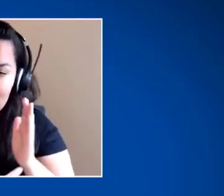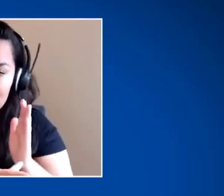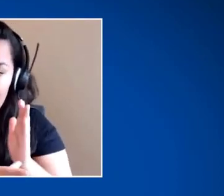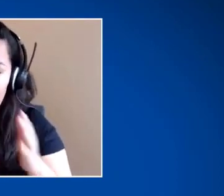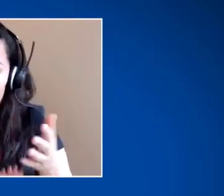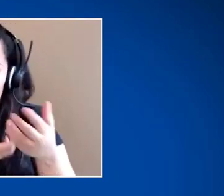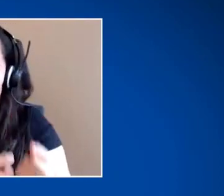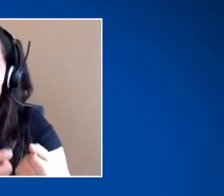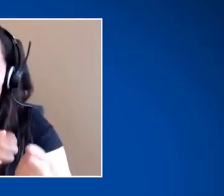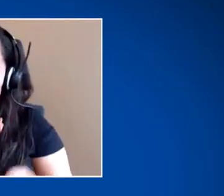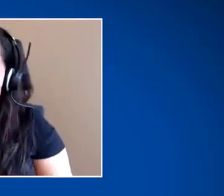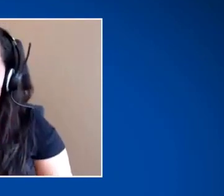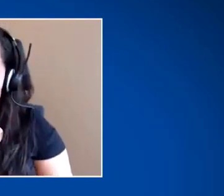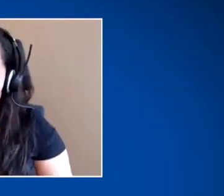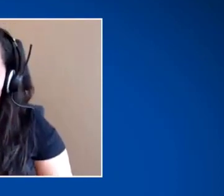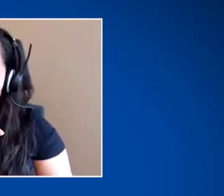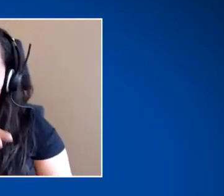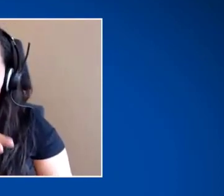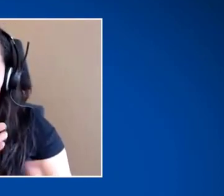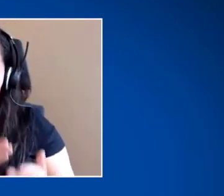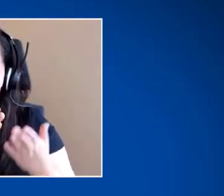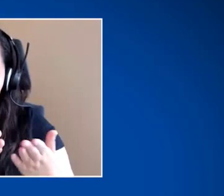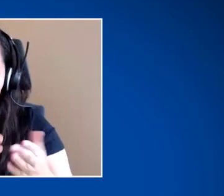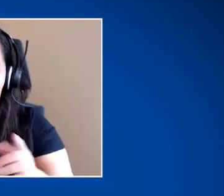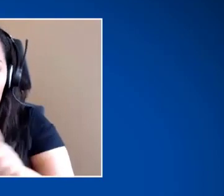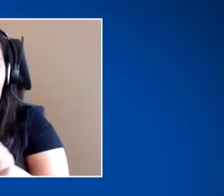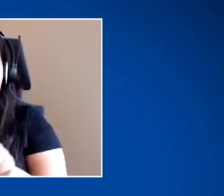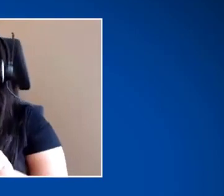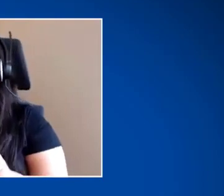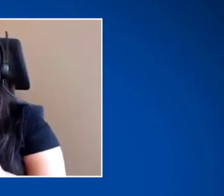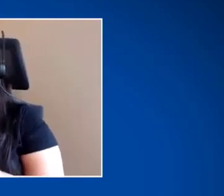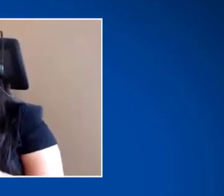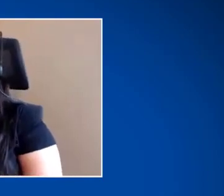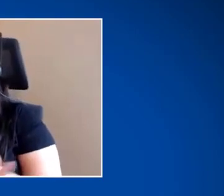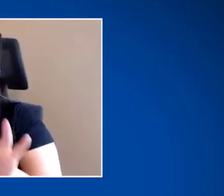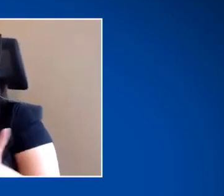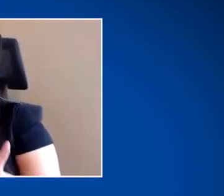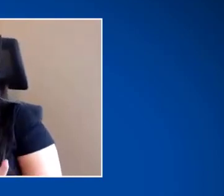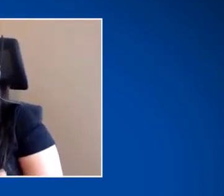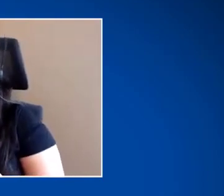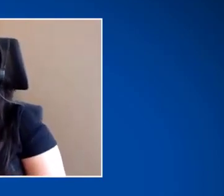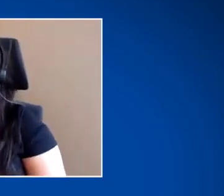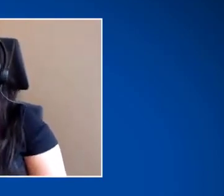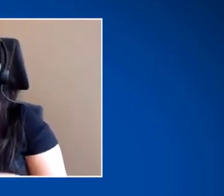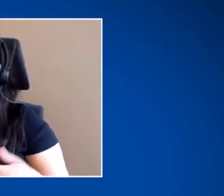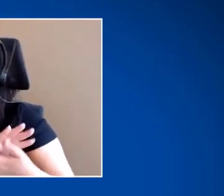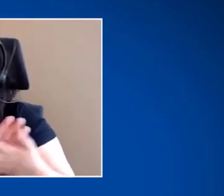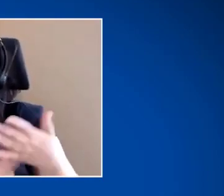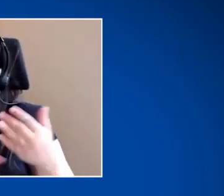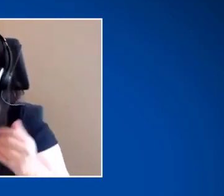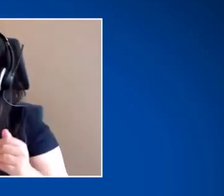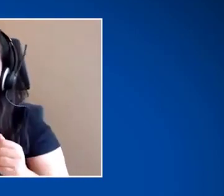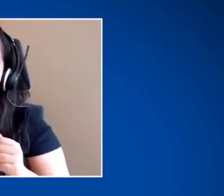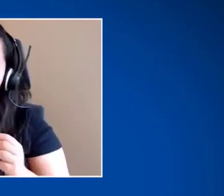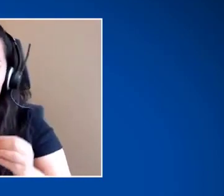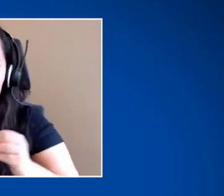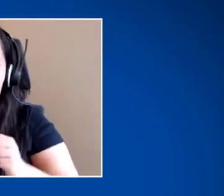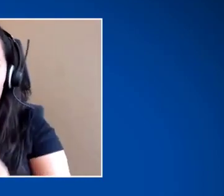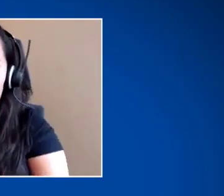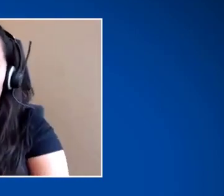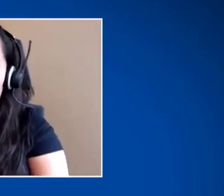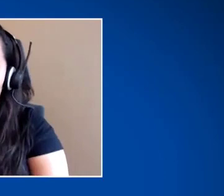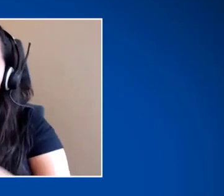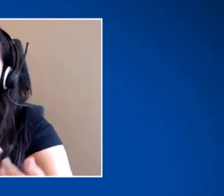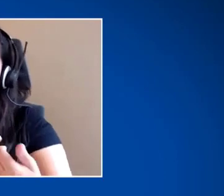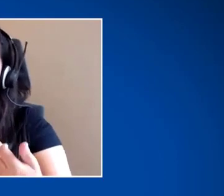of proposals, as opposed to other items which are important, but which are probably more appropriate for the agency to deal